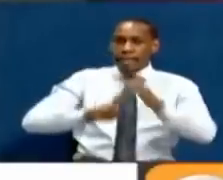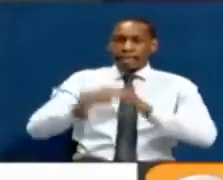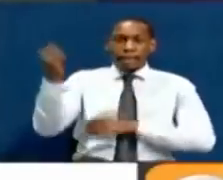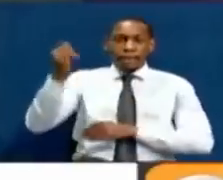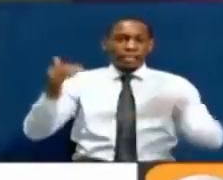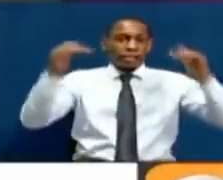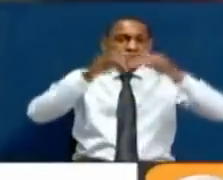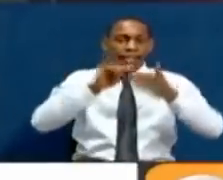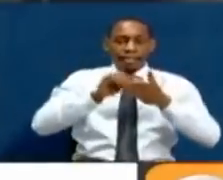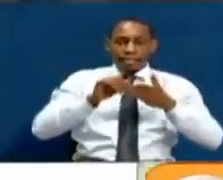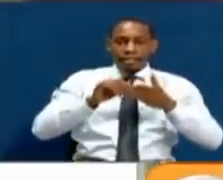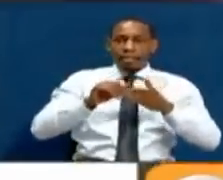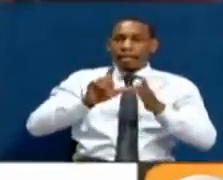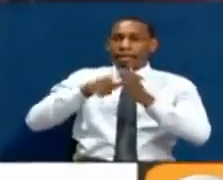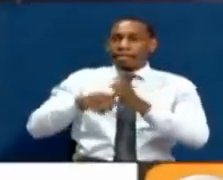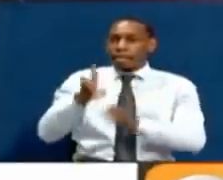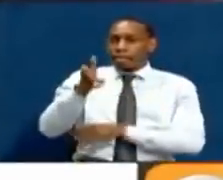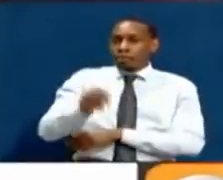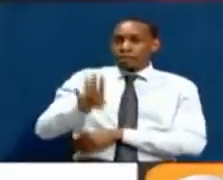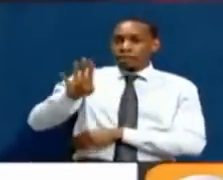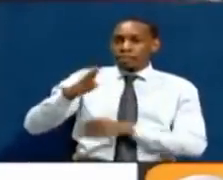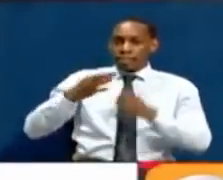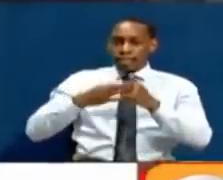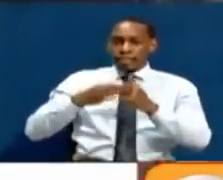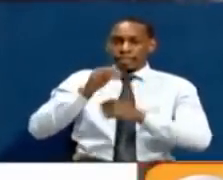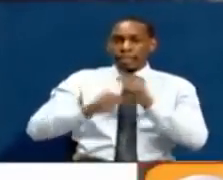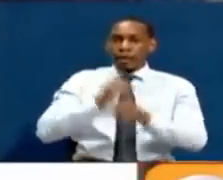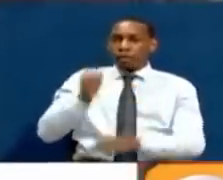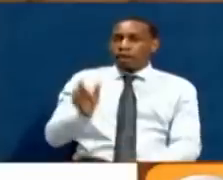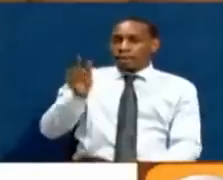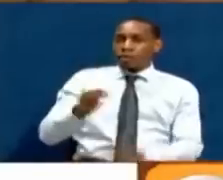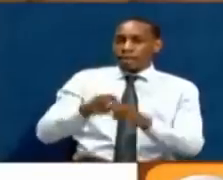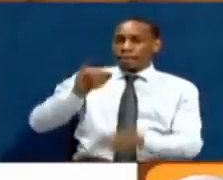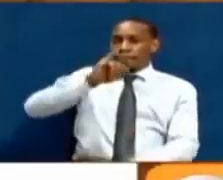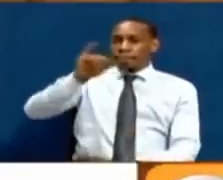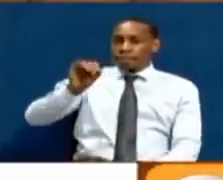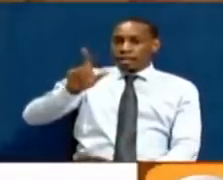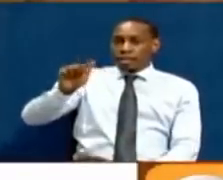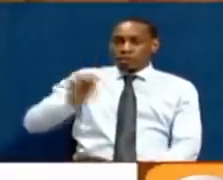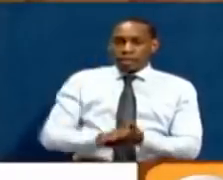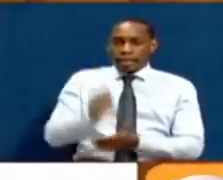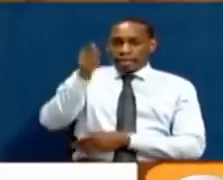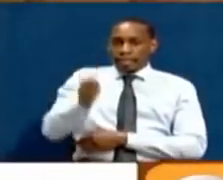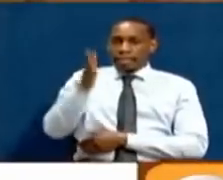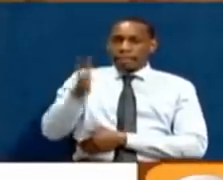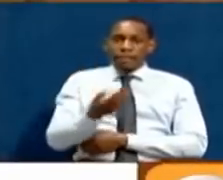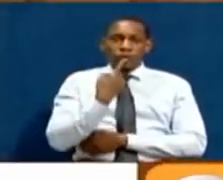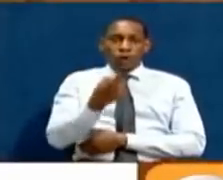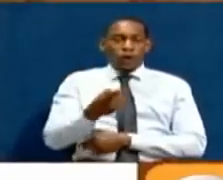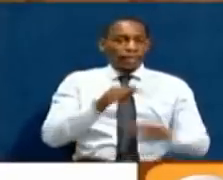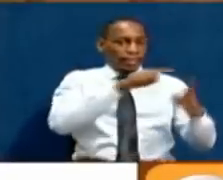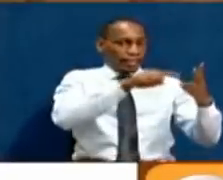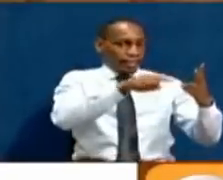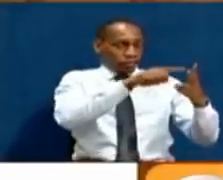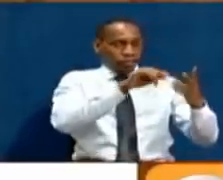political meeting, leading to the fatal shooting of 48-year-old Ngumbao Jola. Judge Njoki Mwangi directed the MP